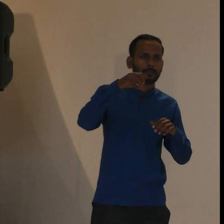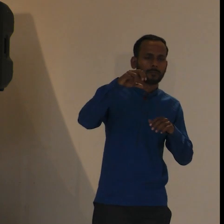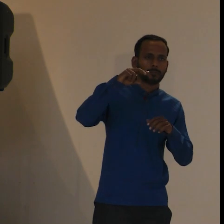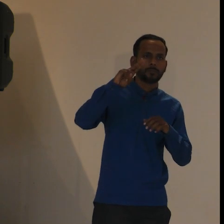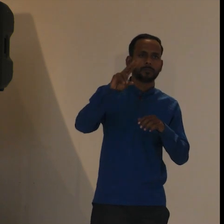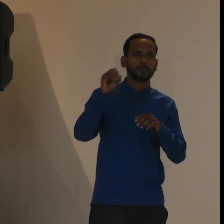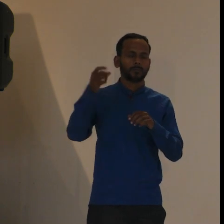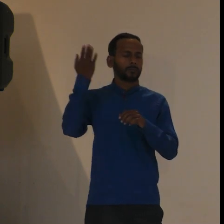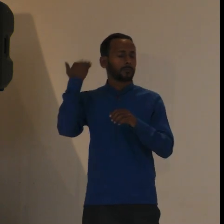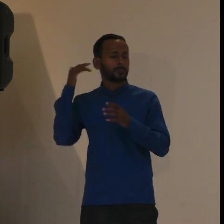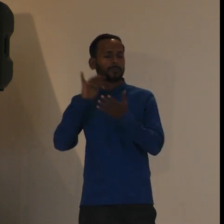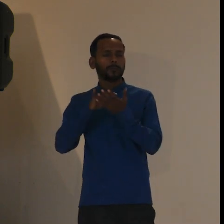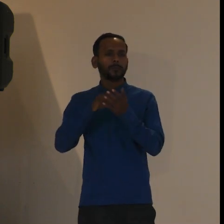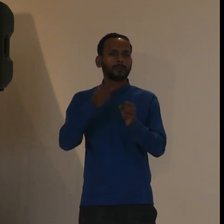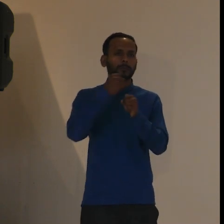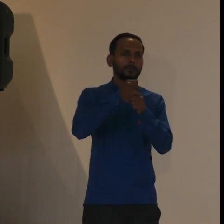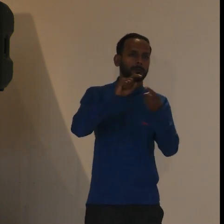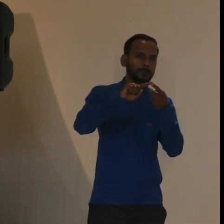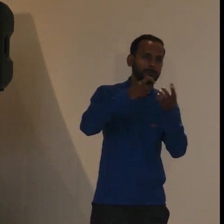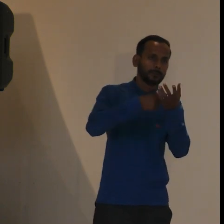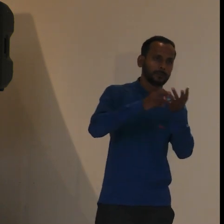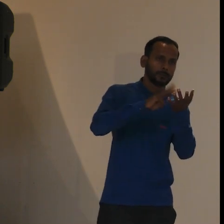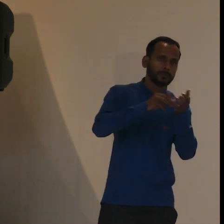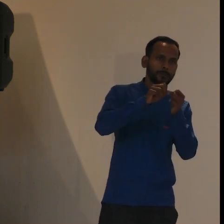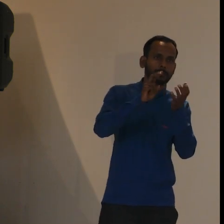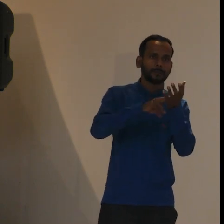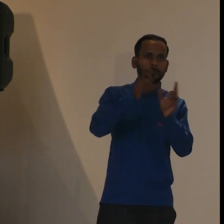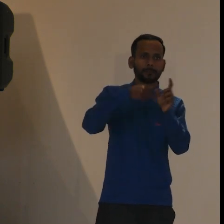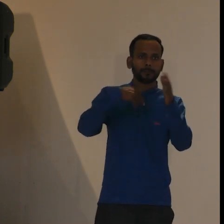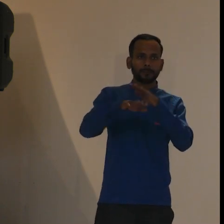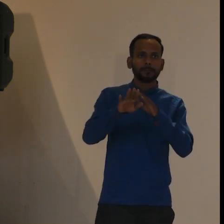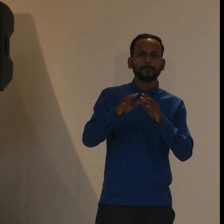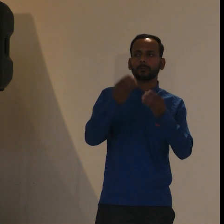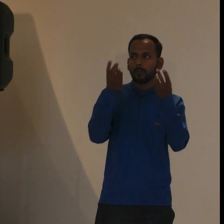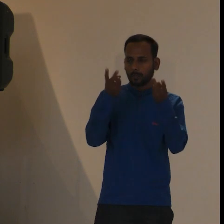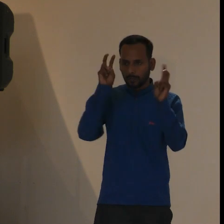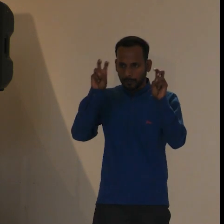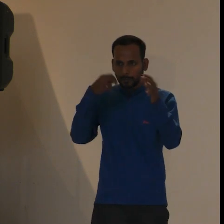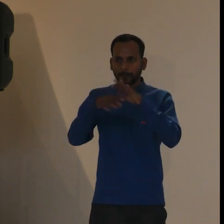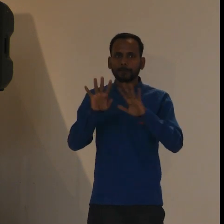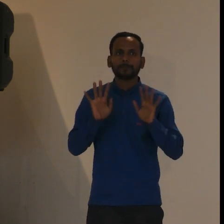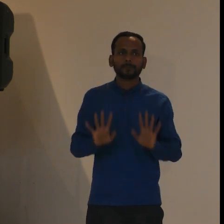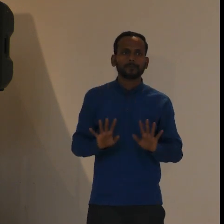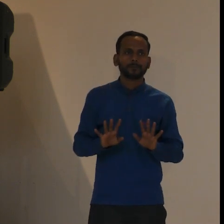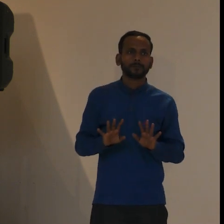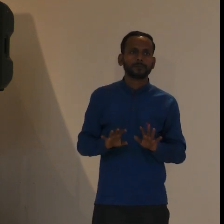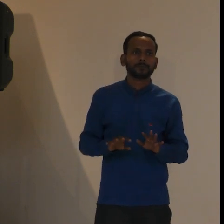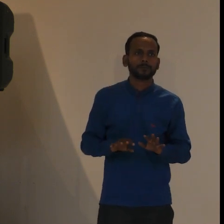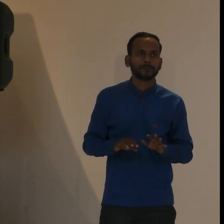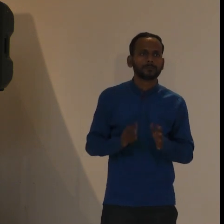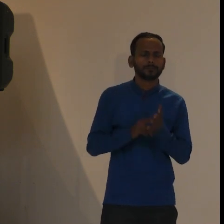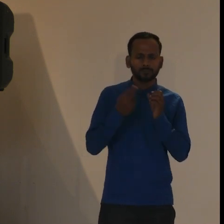and we inherited them. They're still there. They're revered, beautiful objects. You should start looking there too, and not